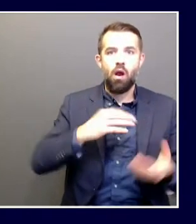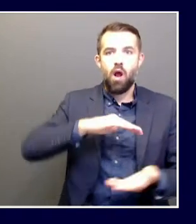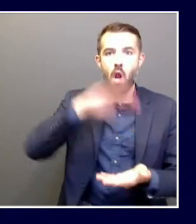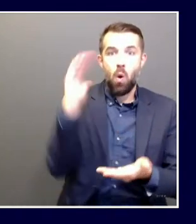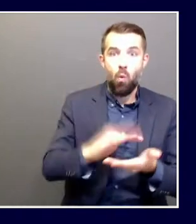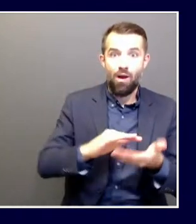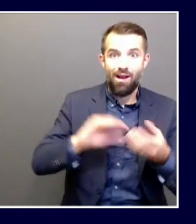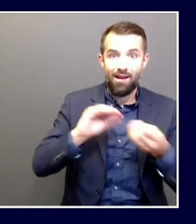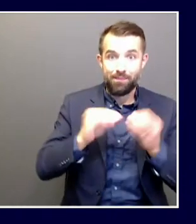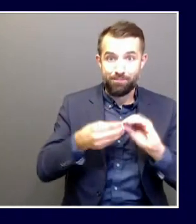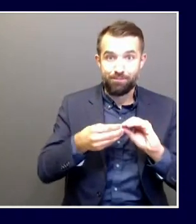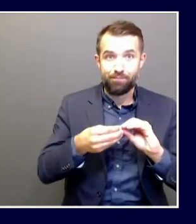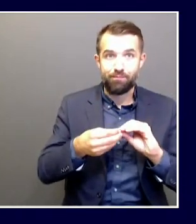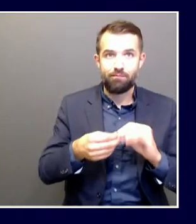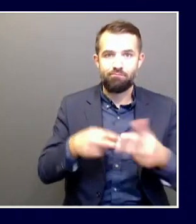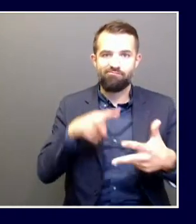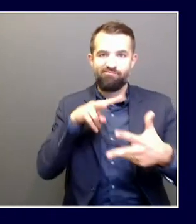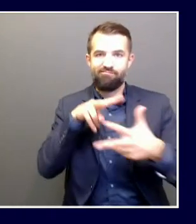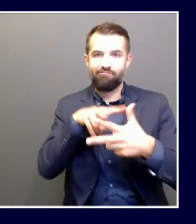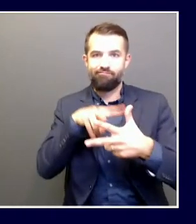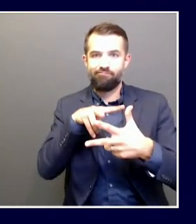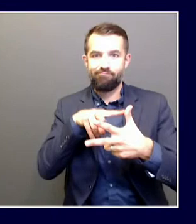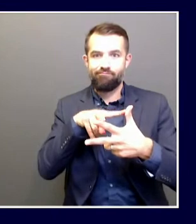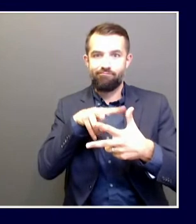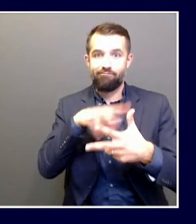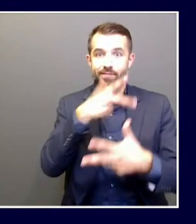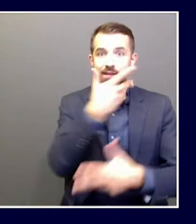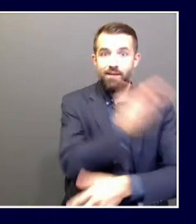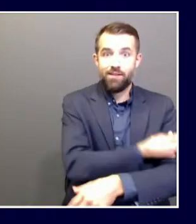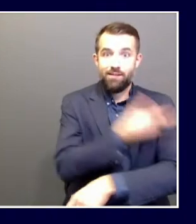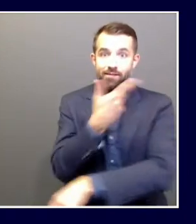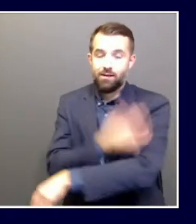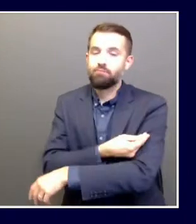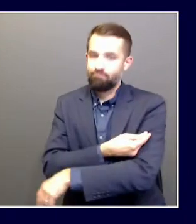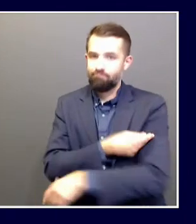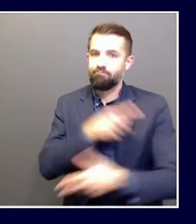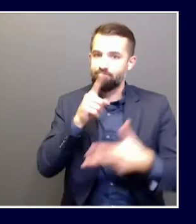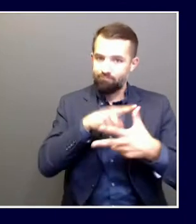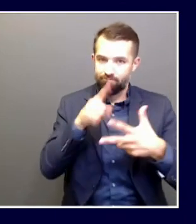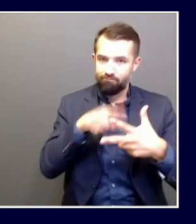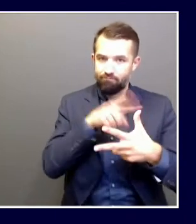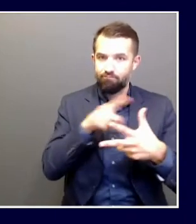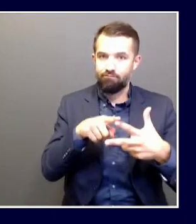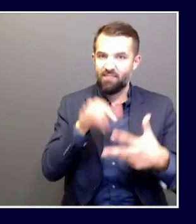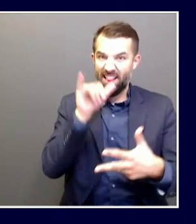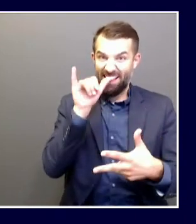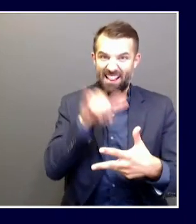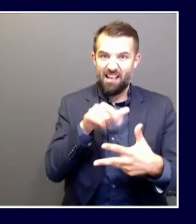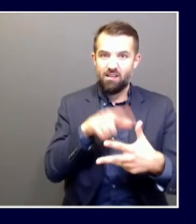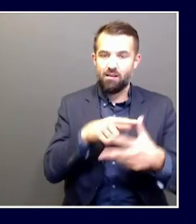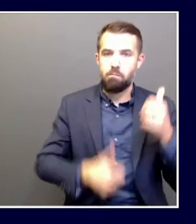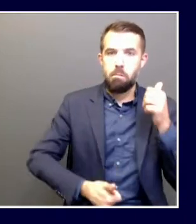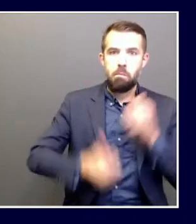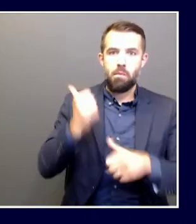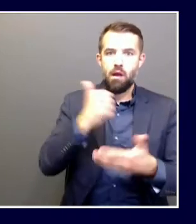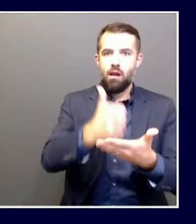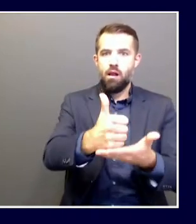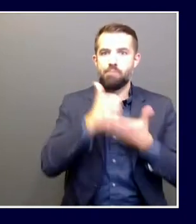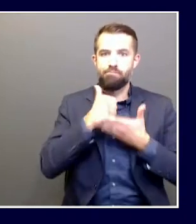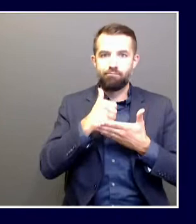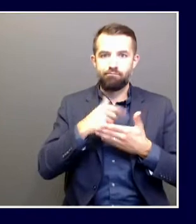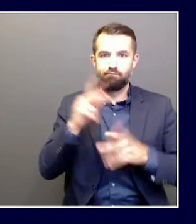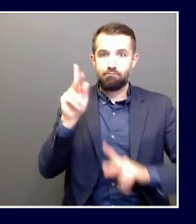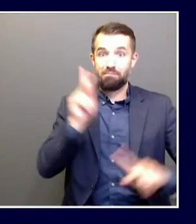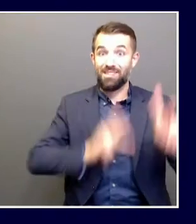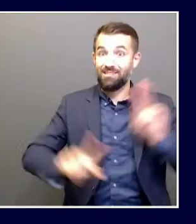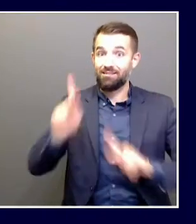that we're looking for, is to get as many first doses into arms. That's where the public health, maximal public health benefit is.